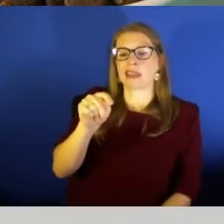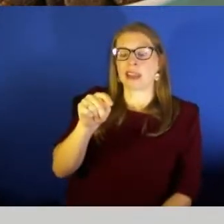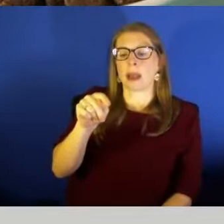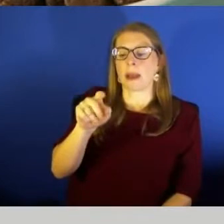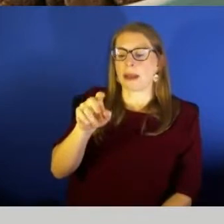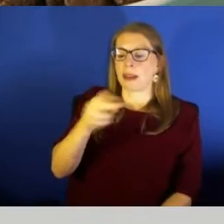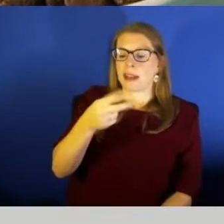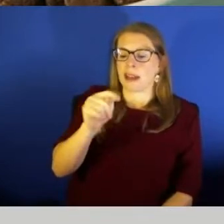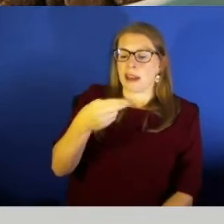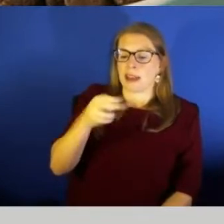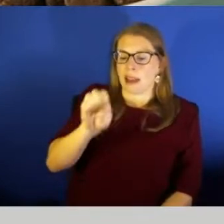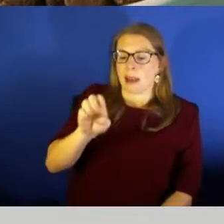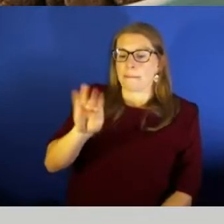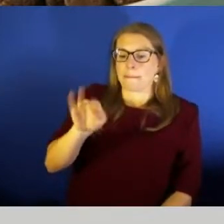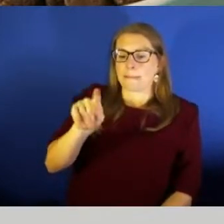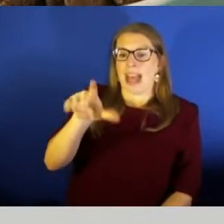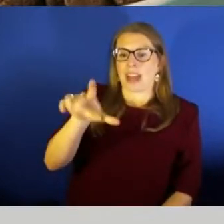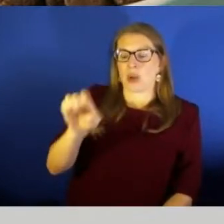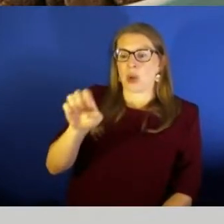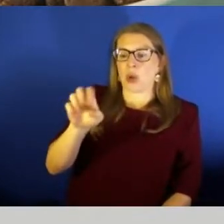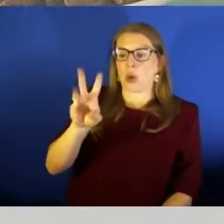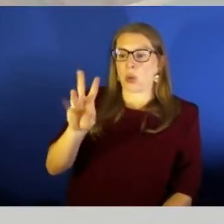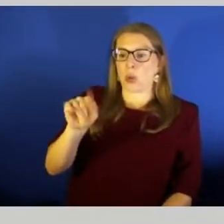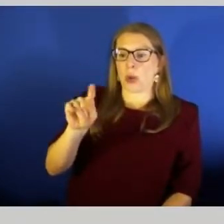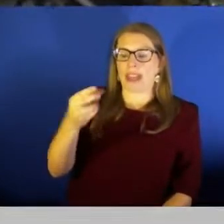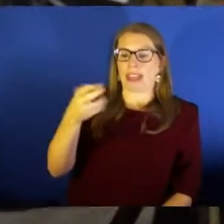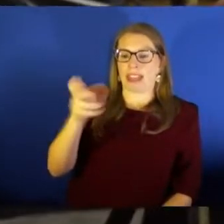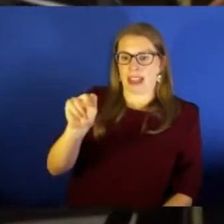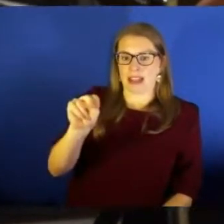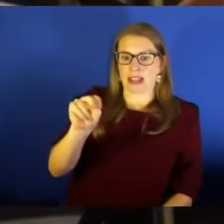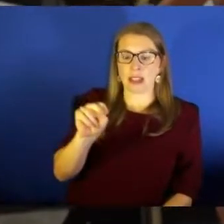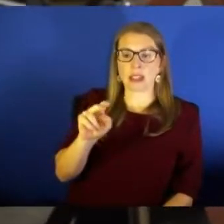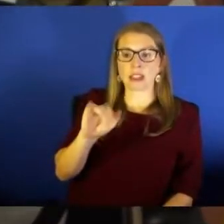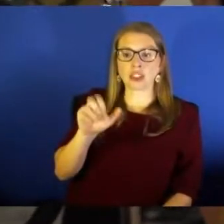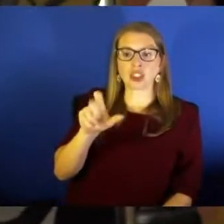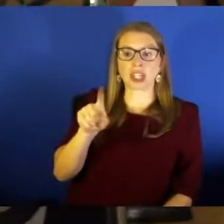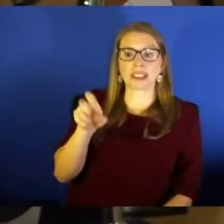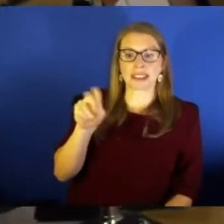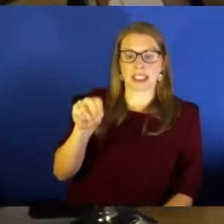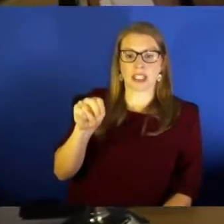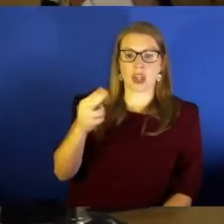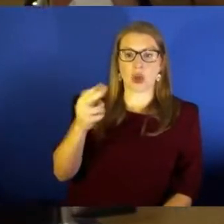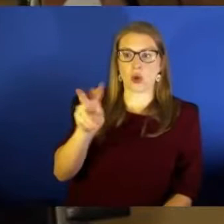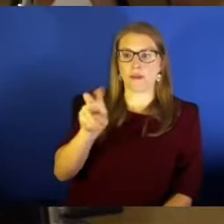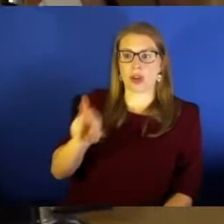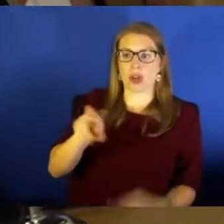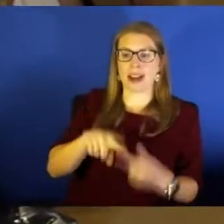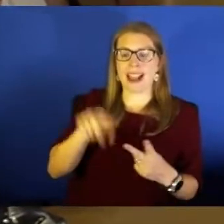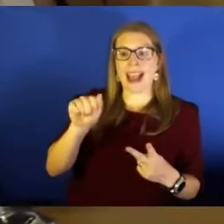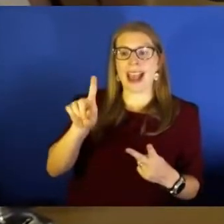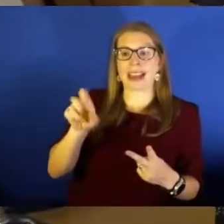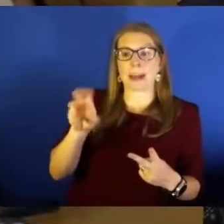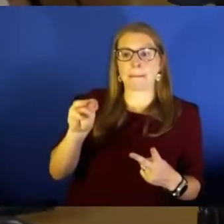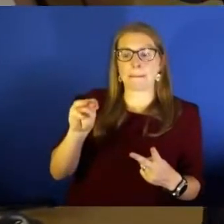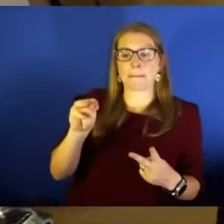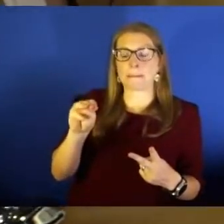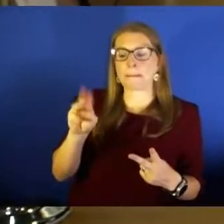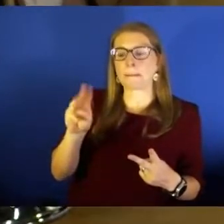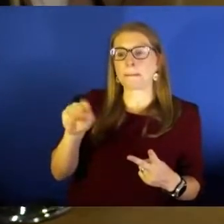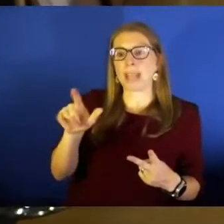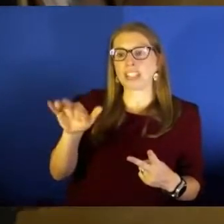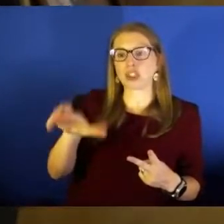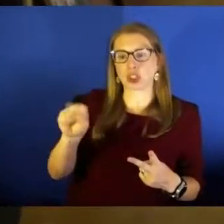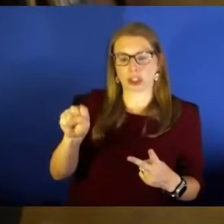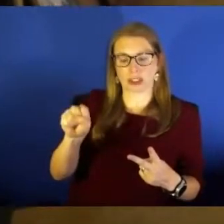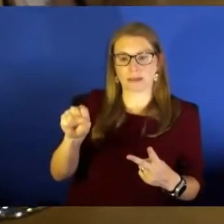help run that organization. We have Justin Hoover. He is the executive director, and also Adam Majors. He is the clinical director. Gentlemen, thank you so much for being with us